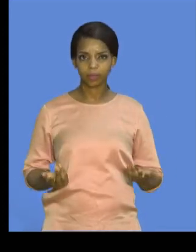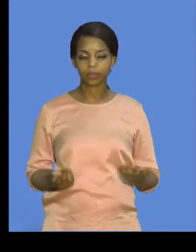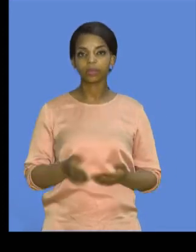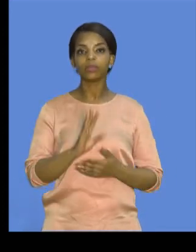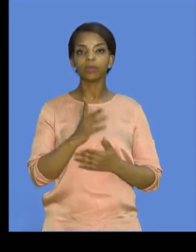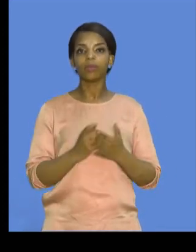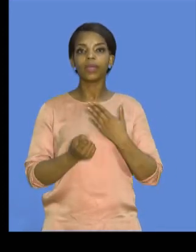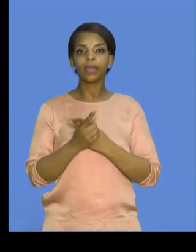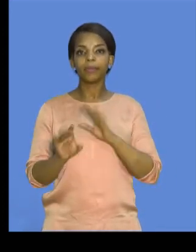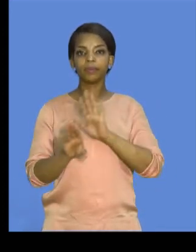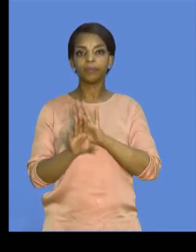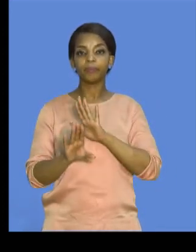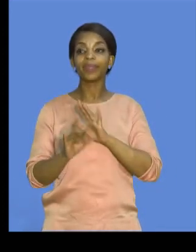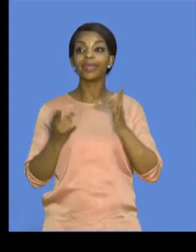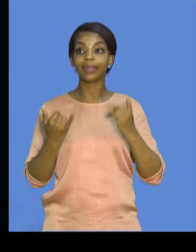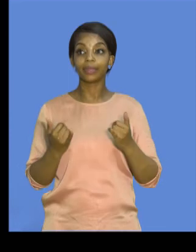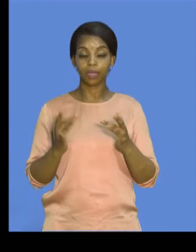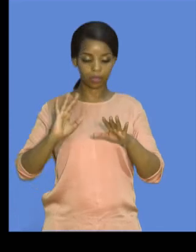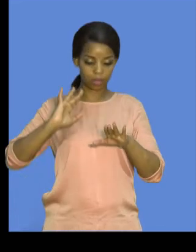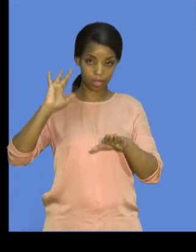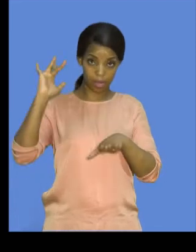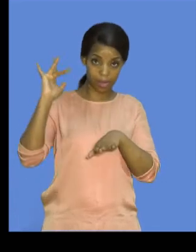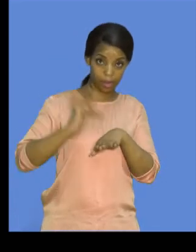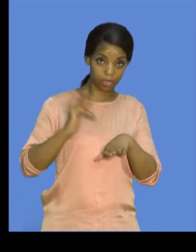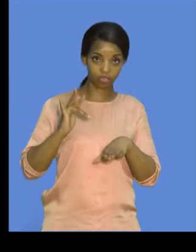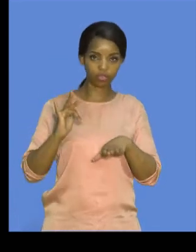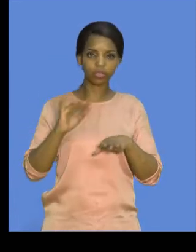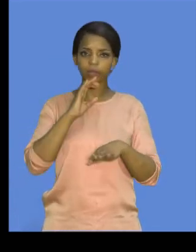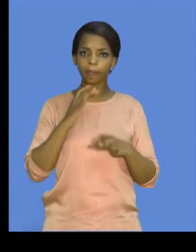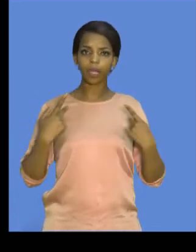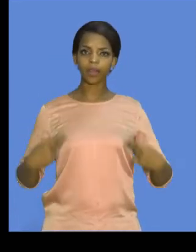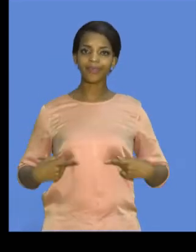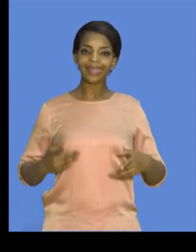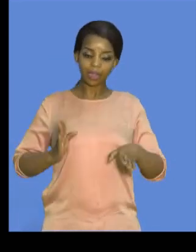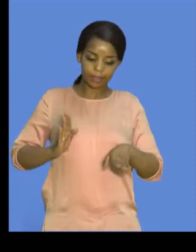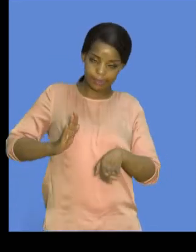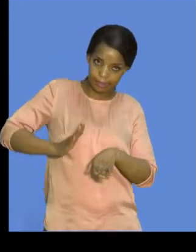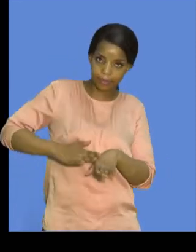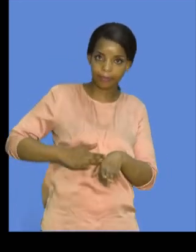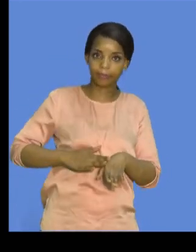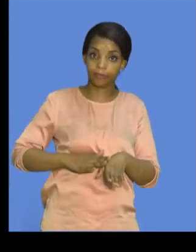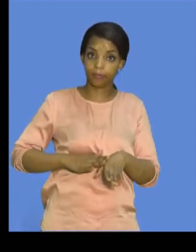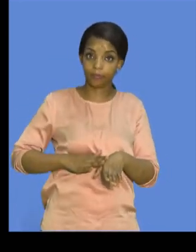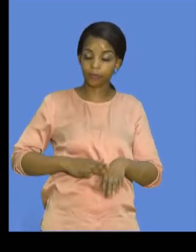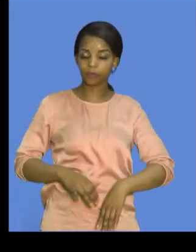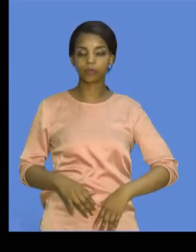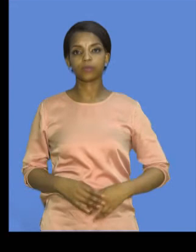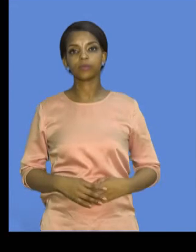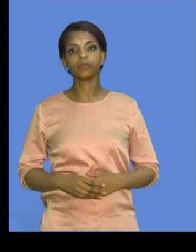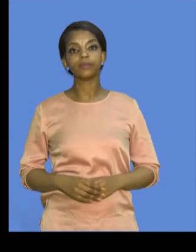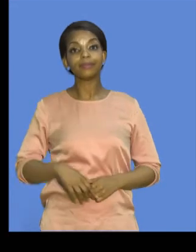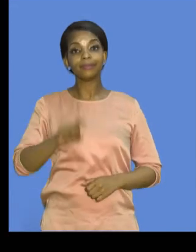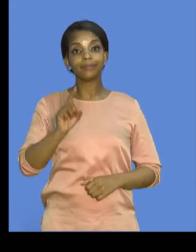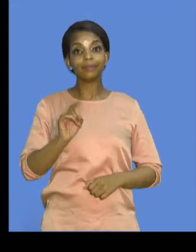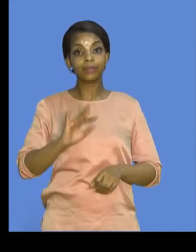distributed. So touching is actually a physical process, right? Okay, so touching is